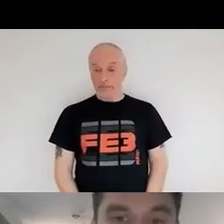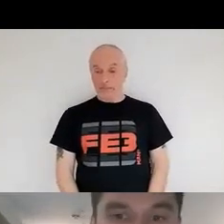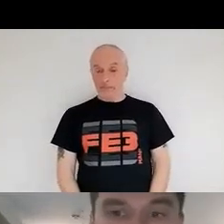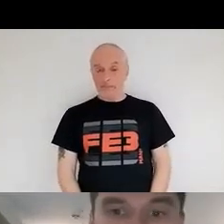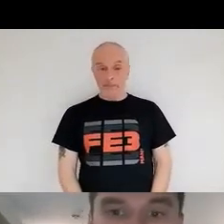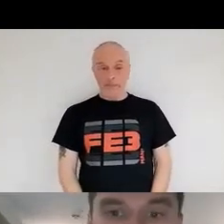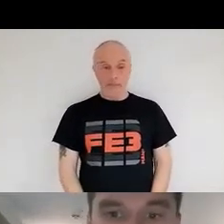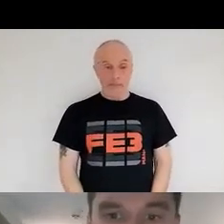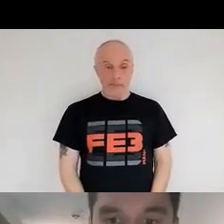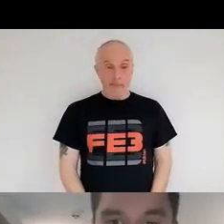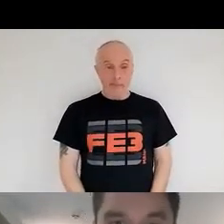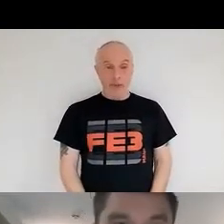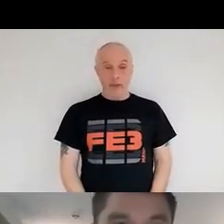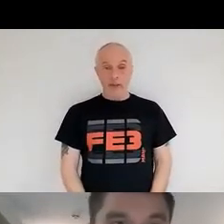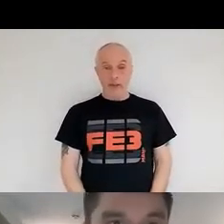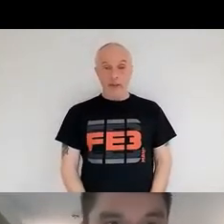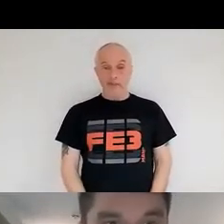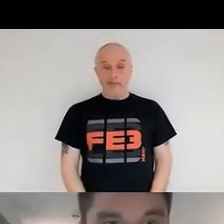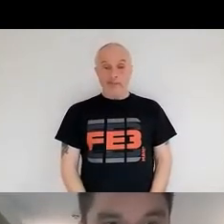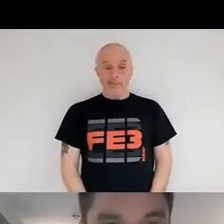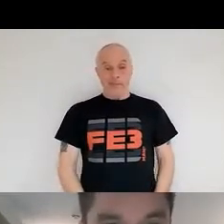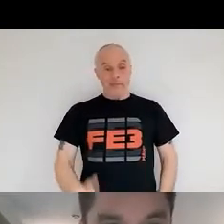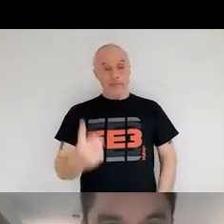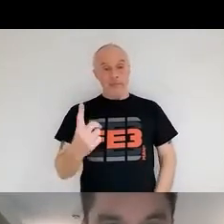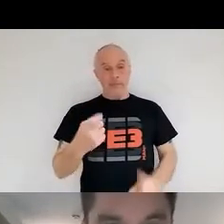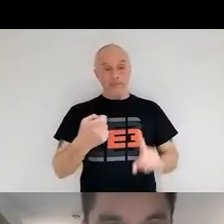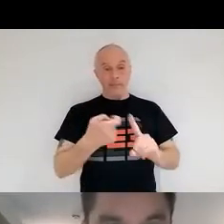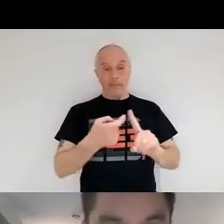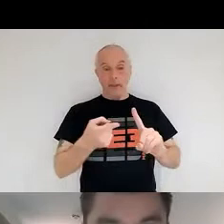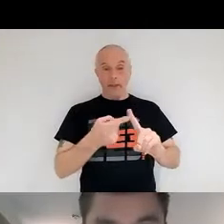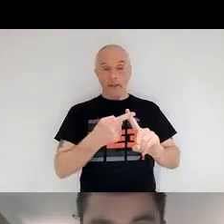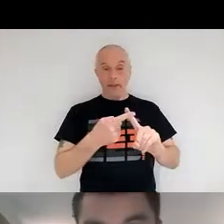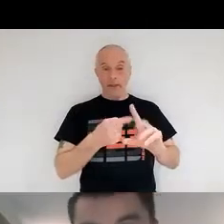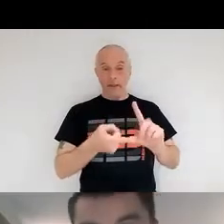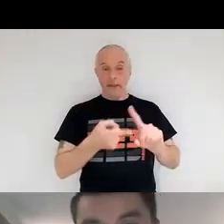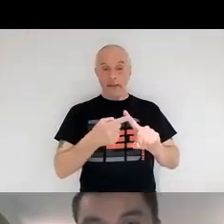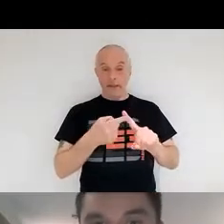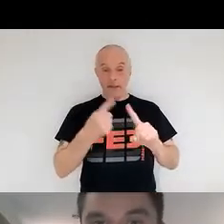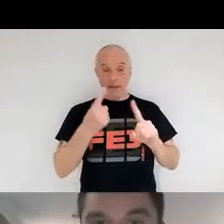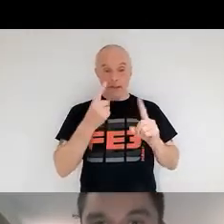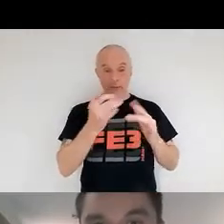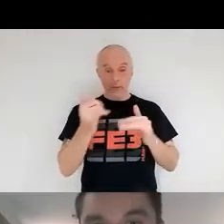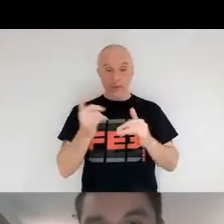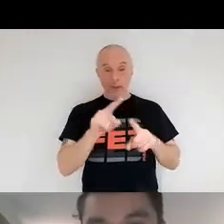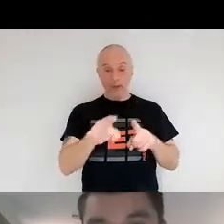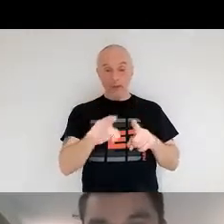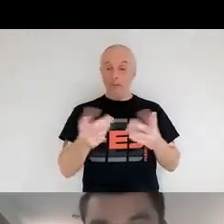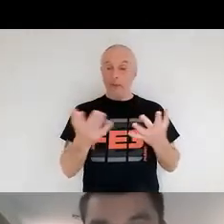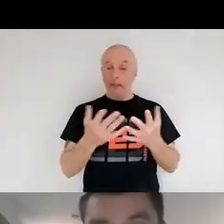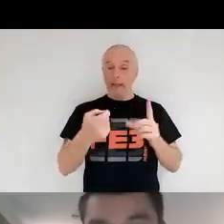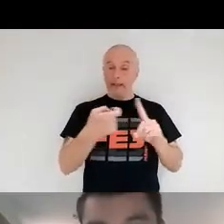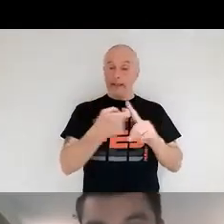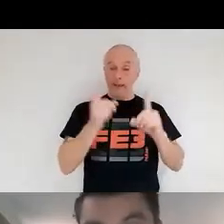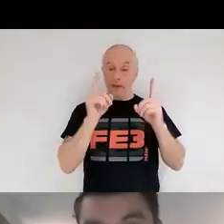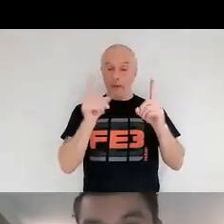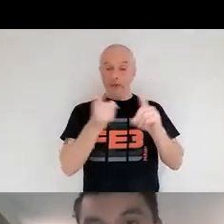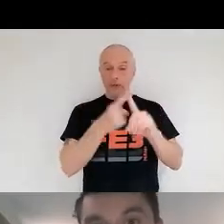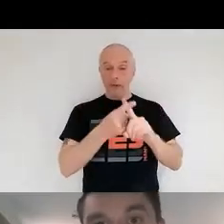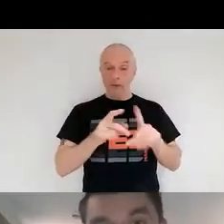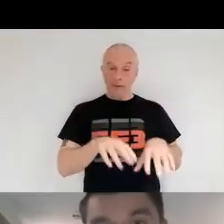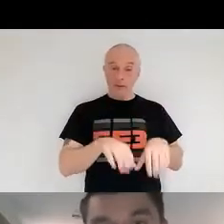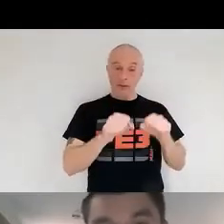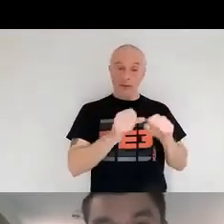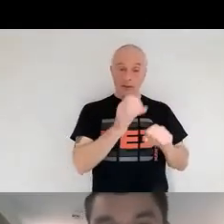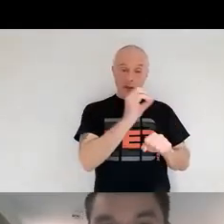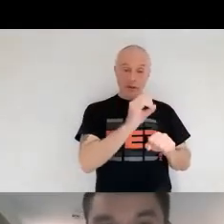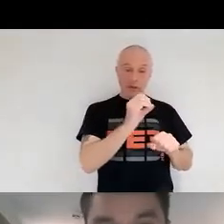So the Keele trial that we undertook was at Keele University between October of 2019 and